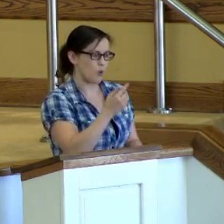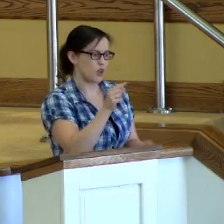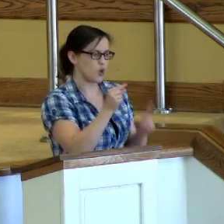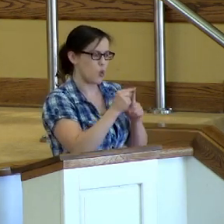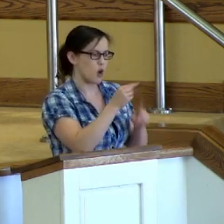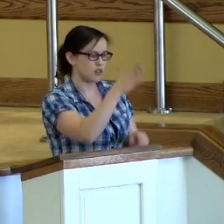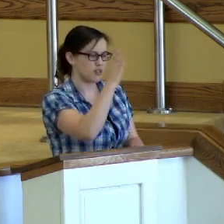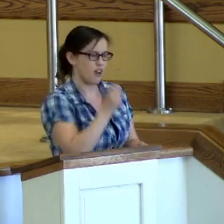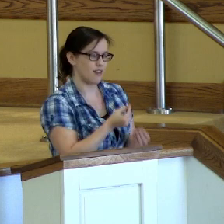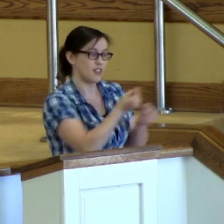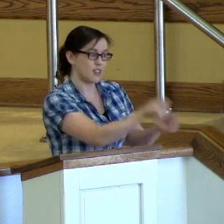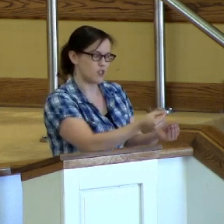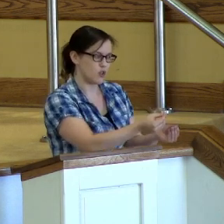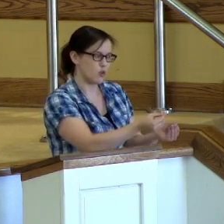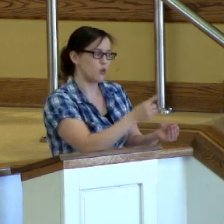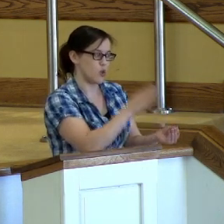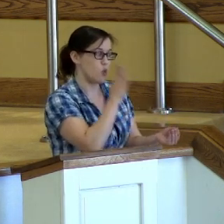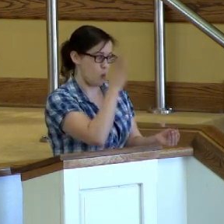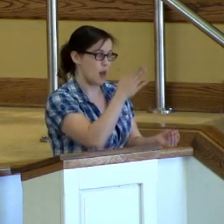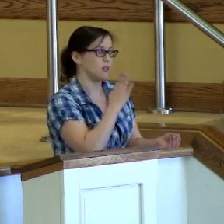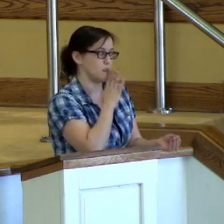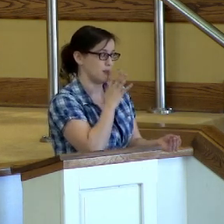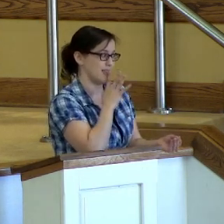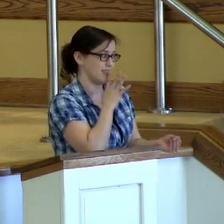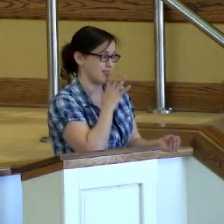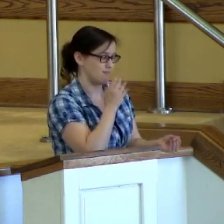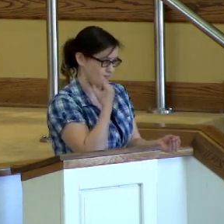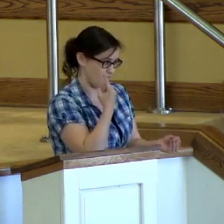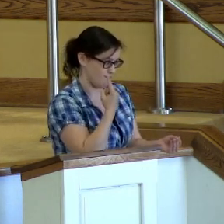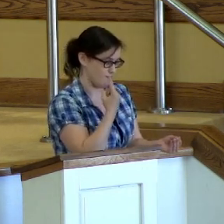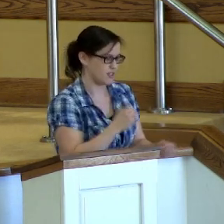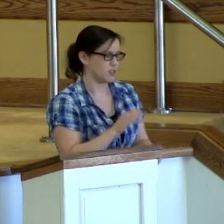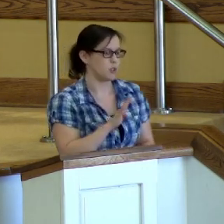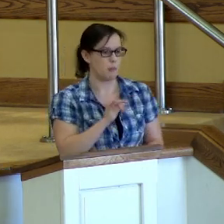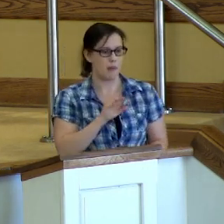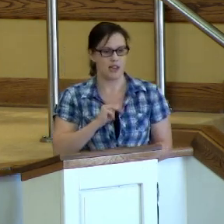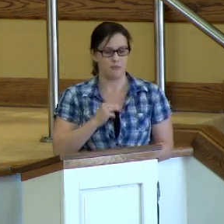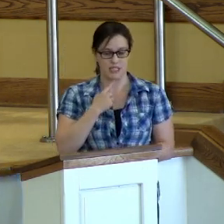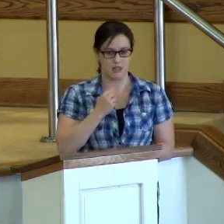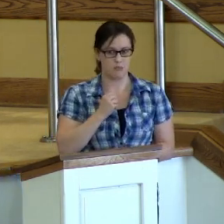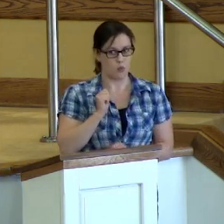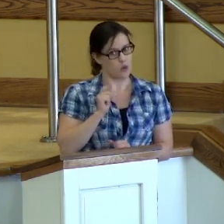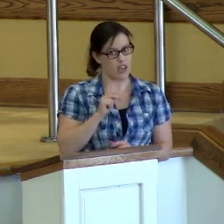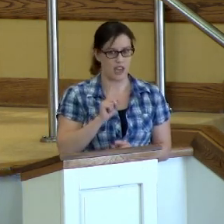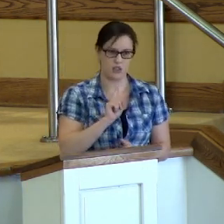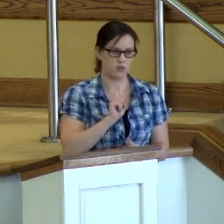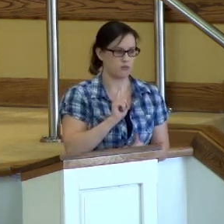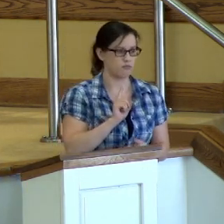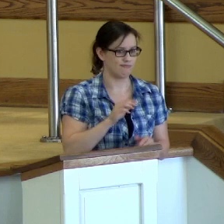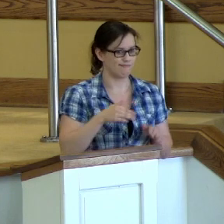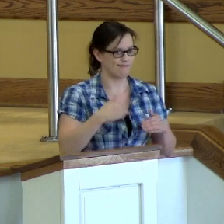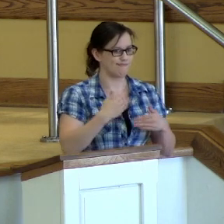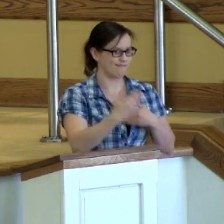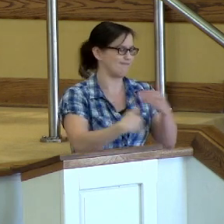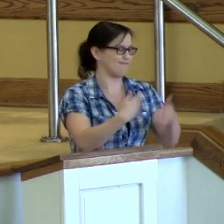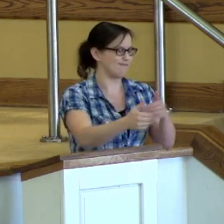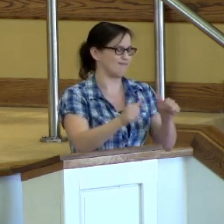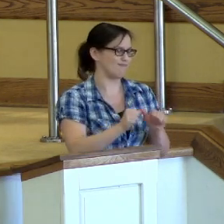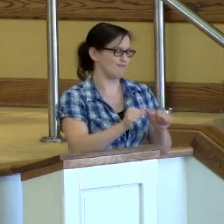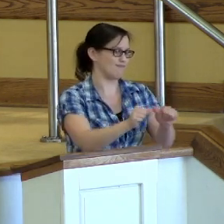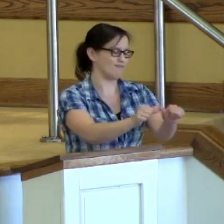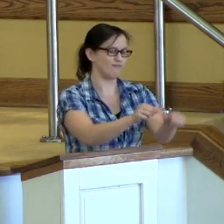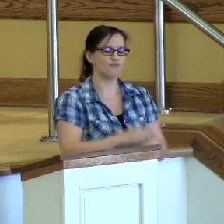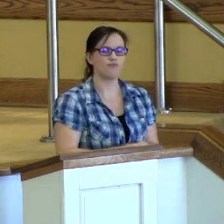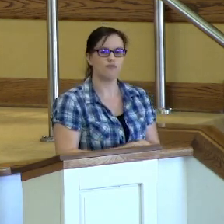thee, that thou shalt speak. So Balaam went with the princes of Balak. So he went on to them. They ended